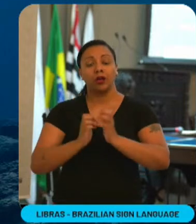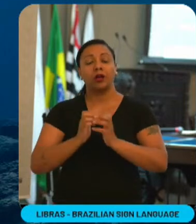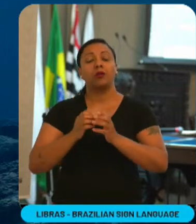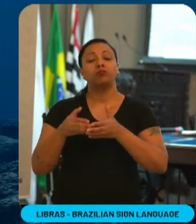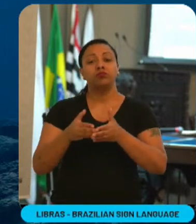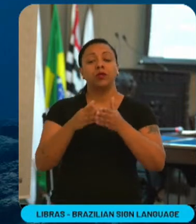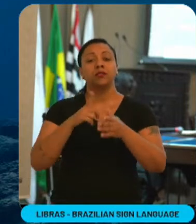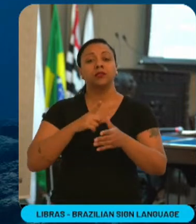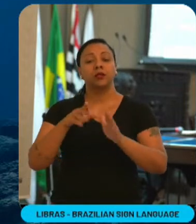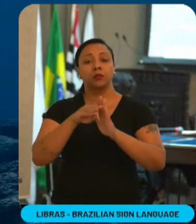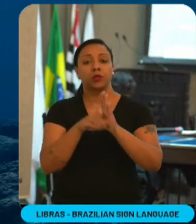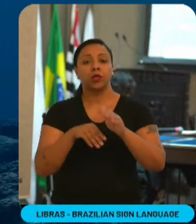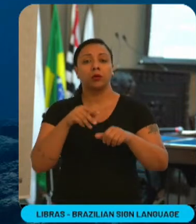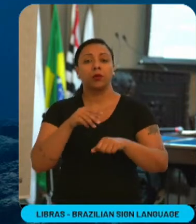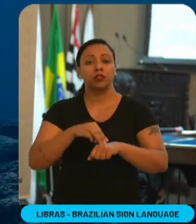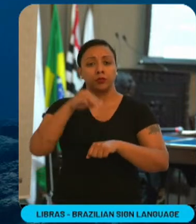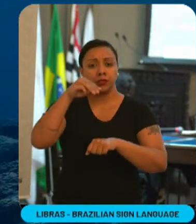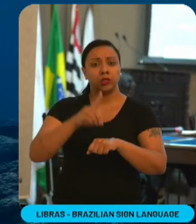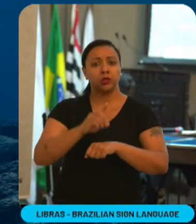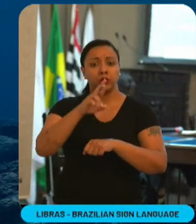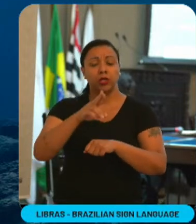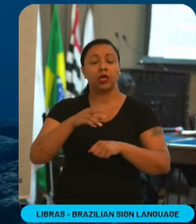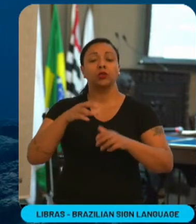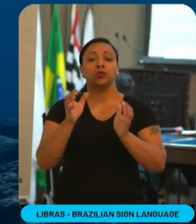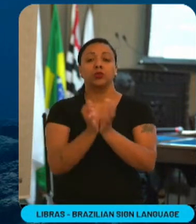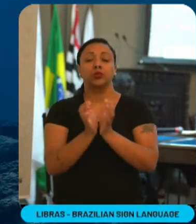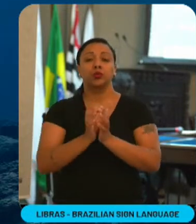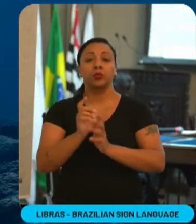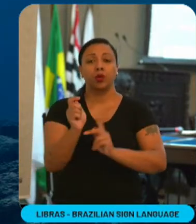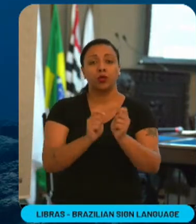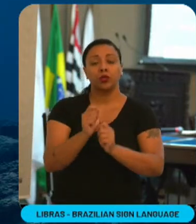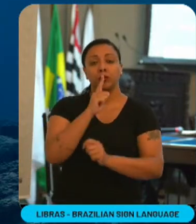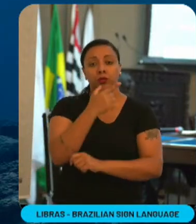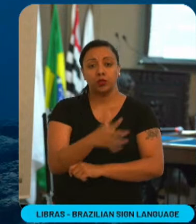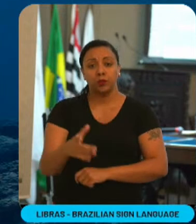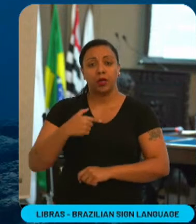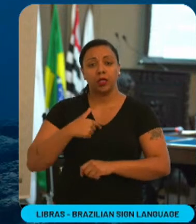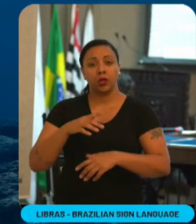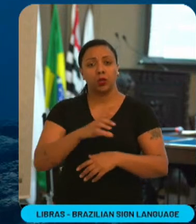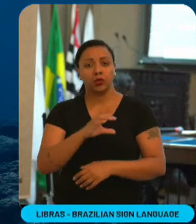at the Naval School and in the group of